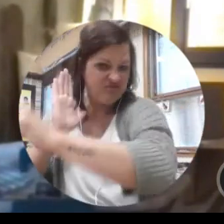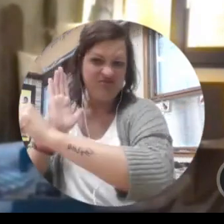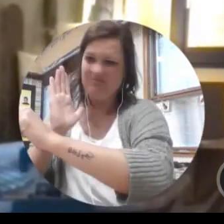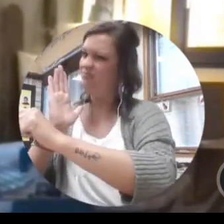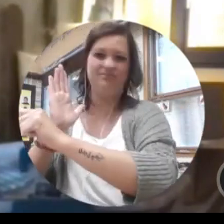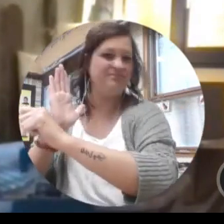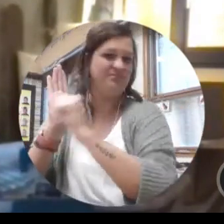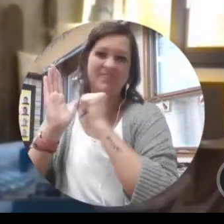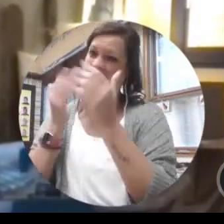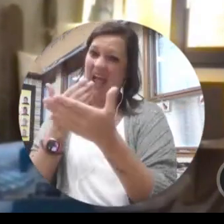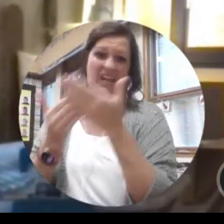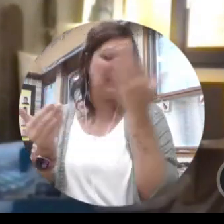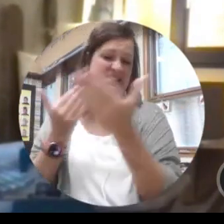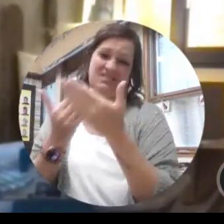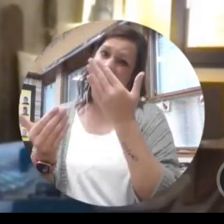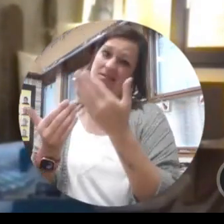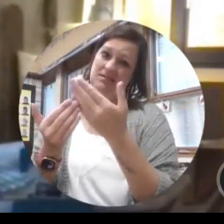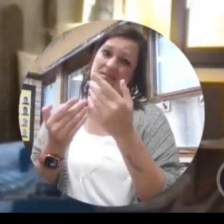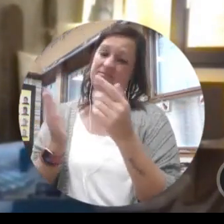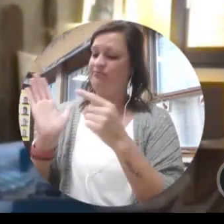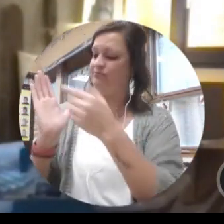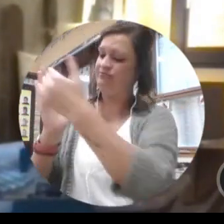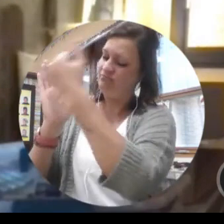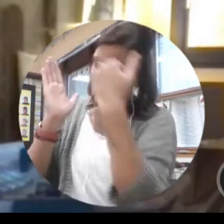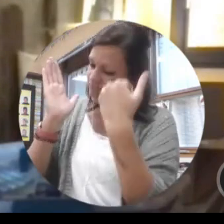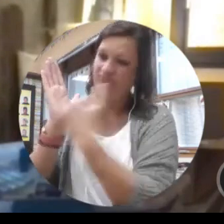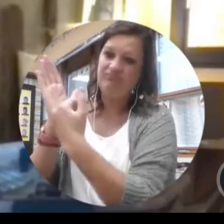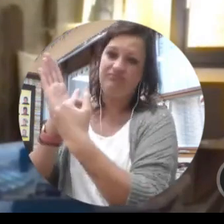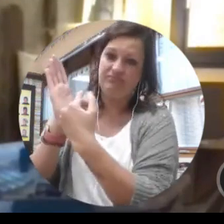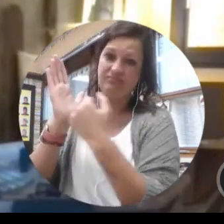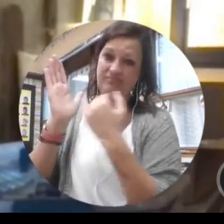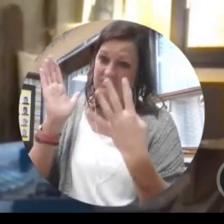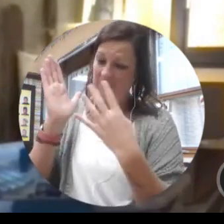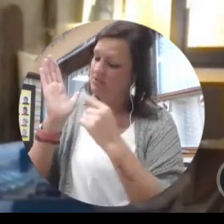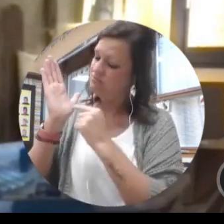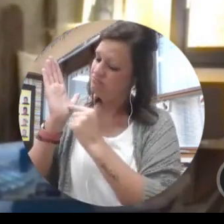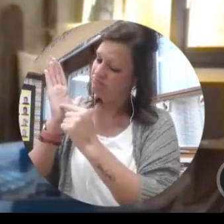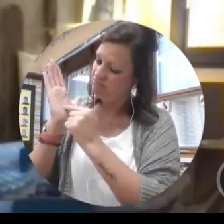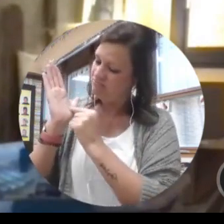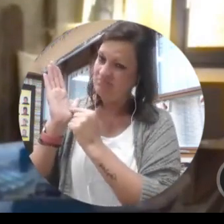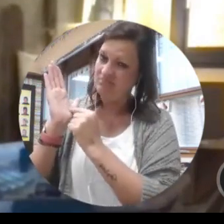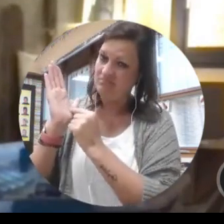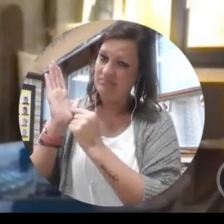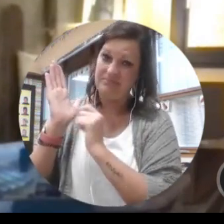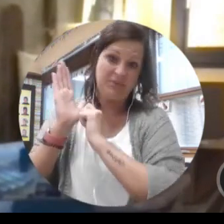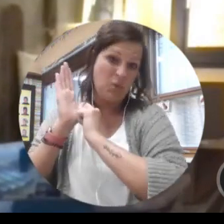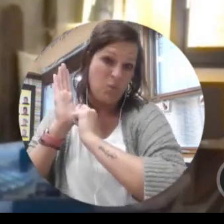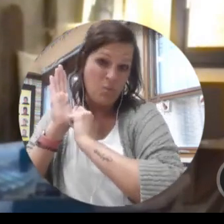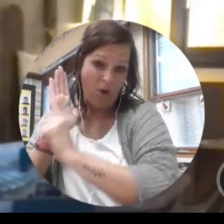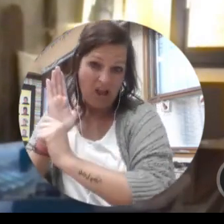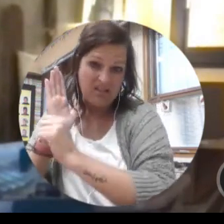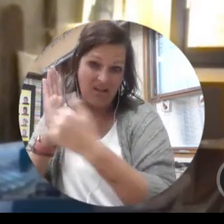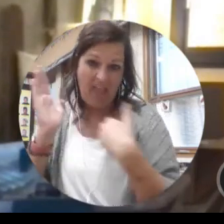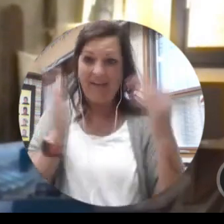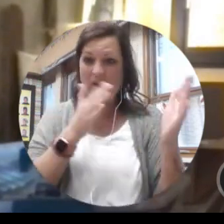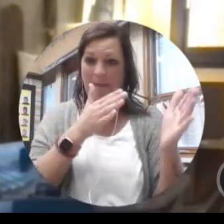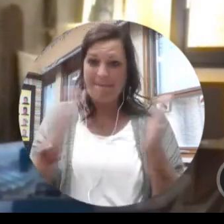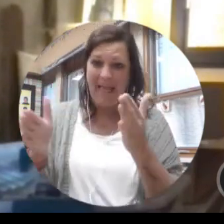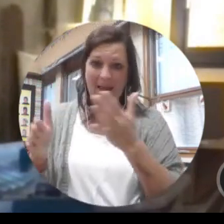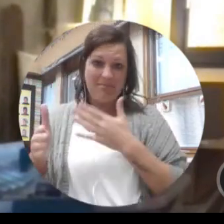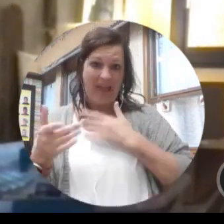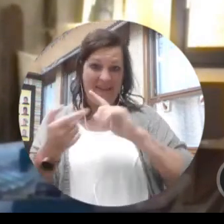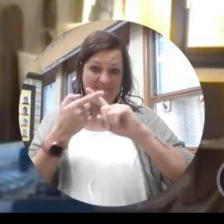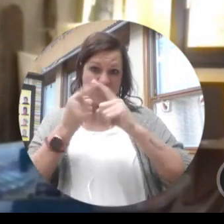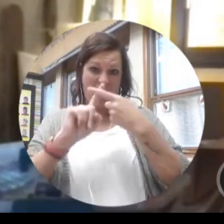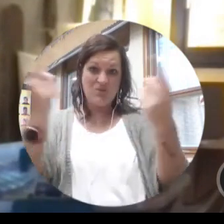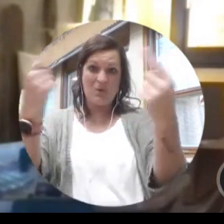actually easier, though I did use the right trash cans. Number 4, crossed out, I have a plan to invite my group to my